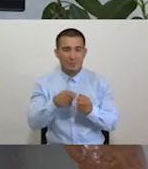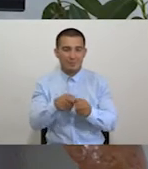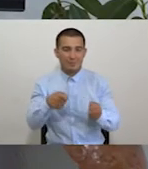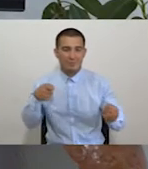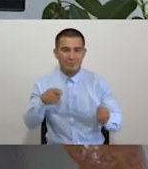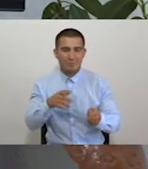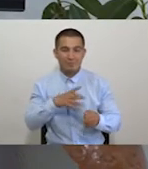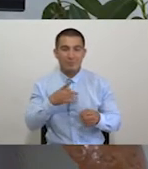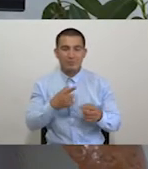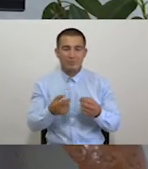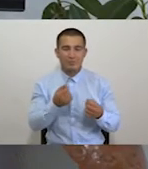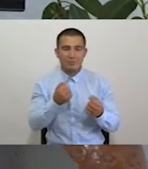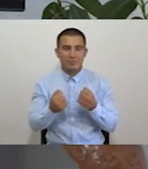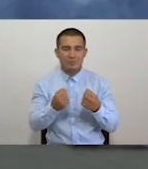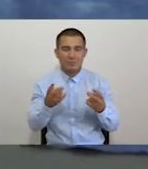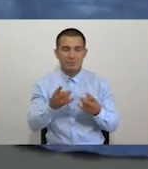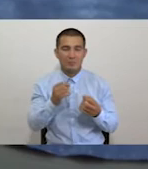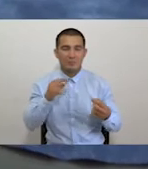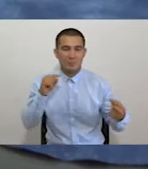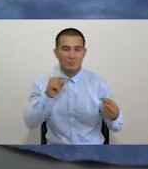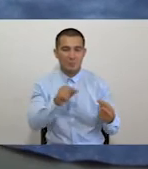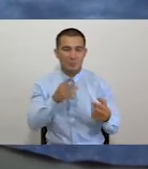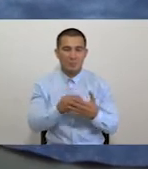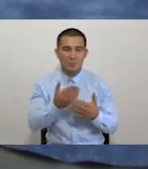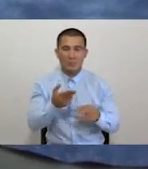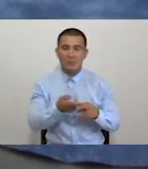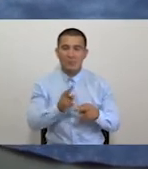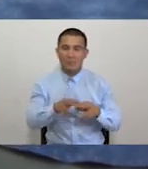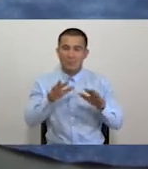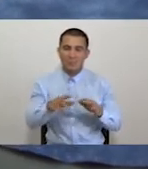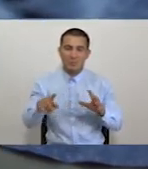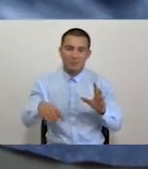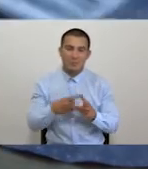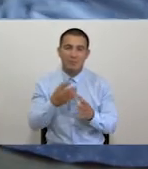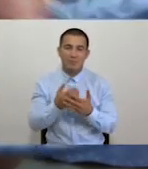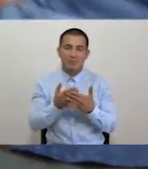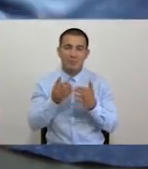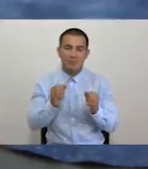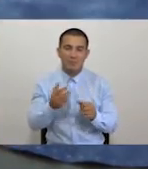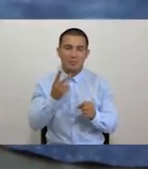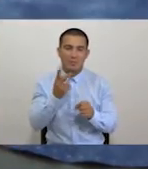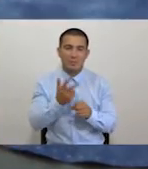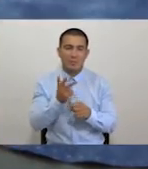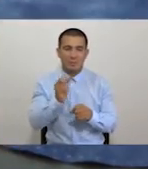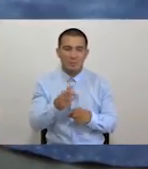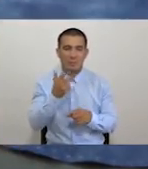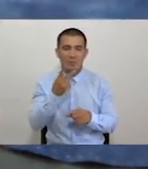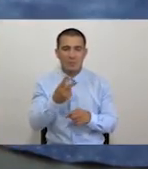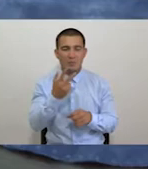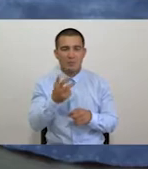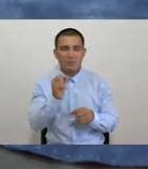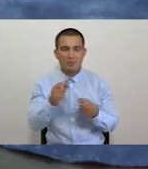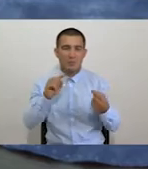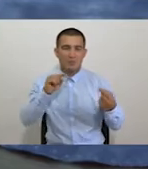keyin uni mustahkamlash uchun qarama-qarshi tomoniga qaratib bir necha choklarni tortib